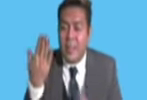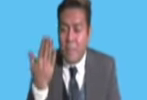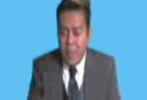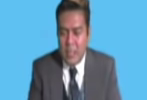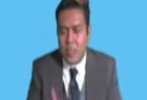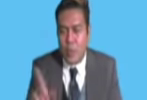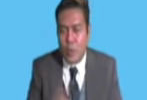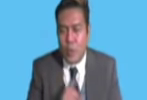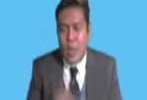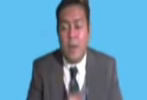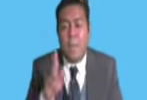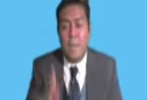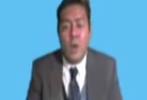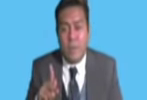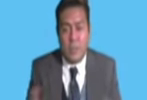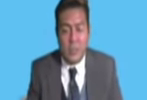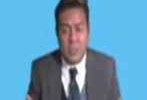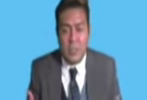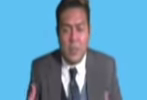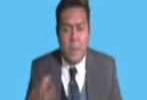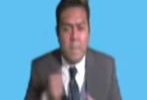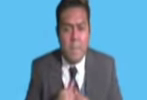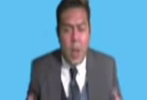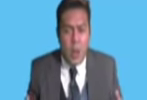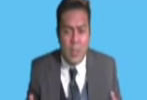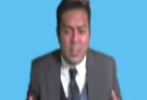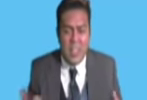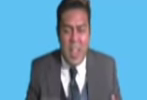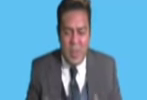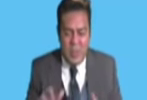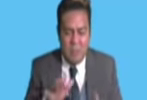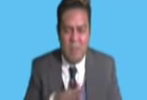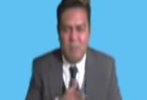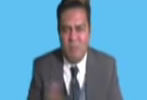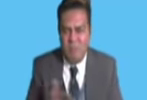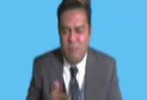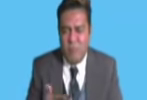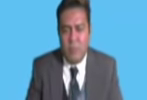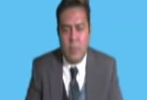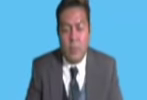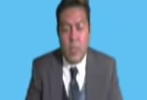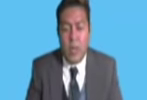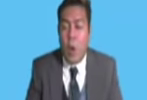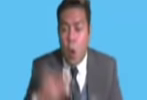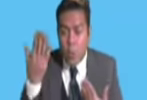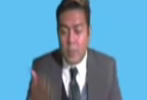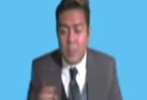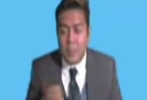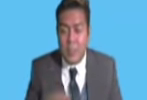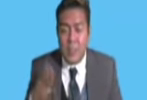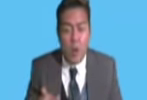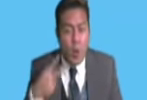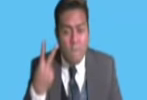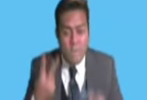poverty, isolation, indignity, powerlessness, and marginalization. Honorable Speaker, during